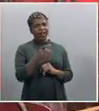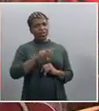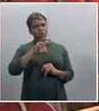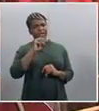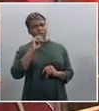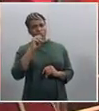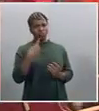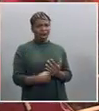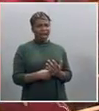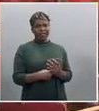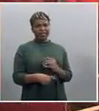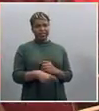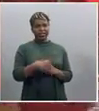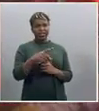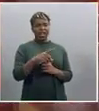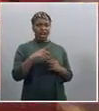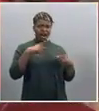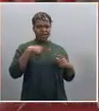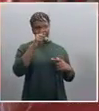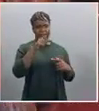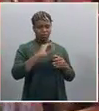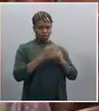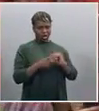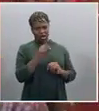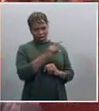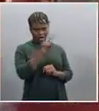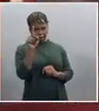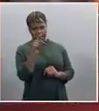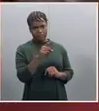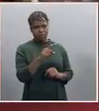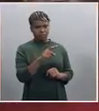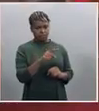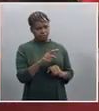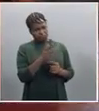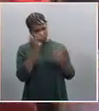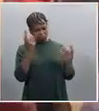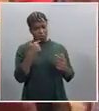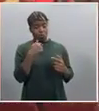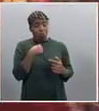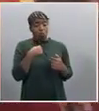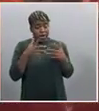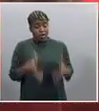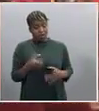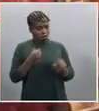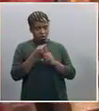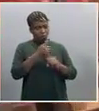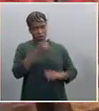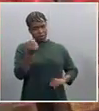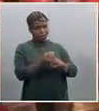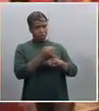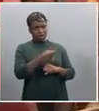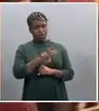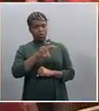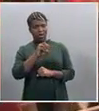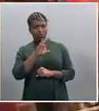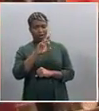program must go and defend them there. And we are here to fight it. I think that